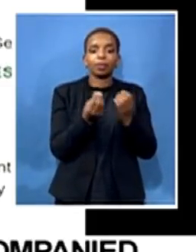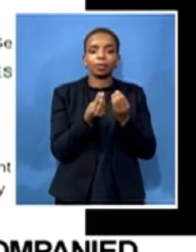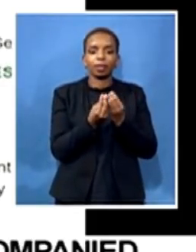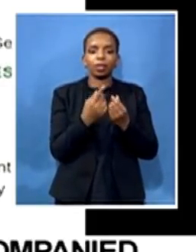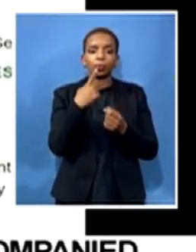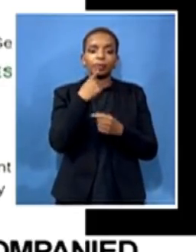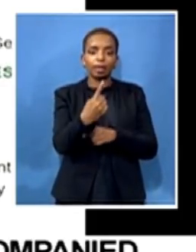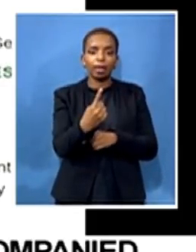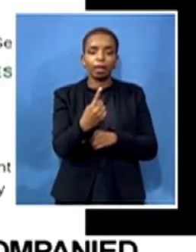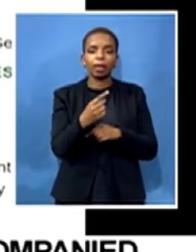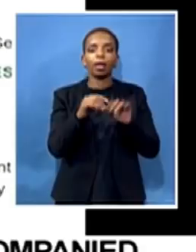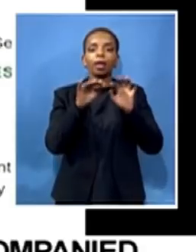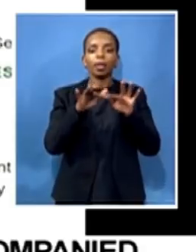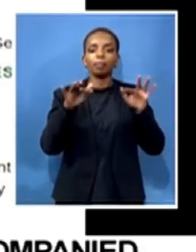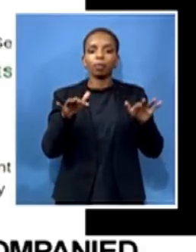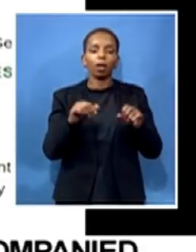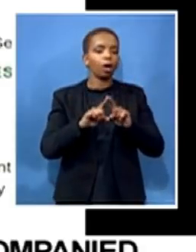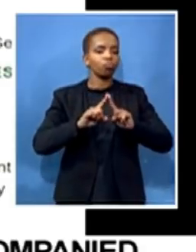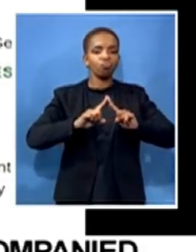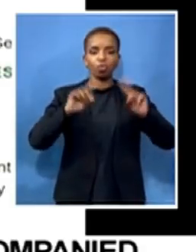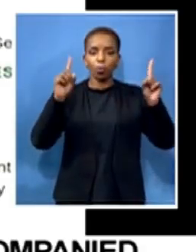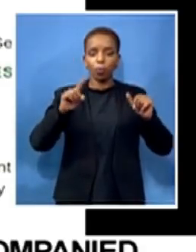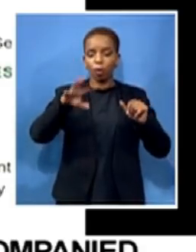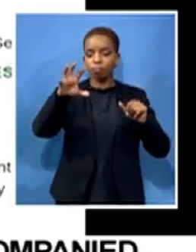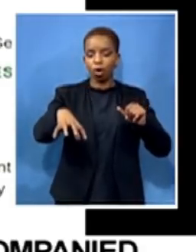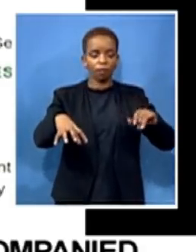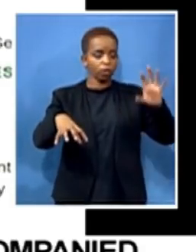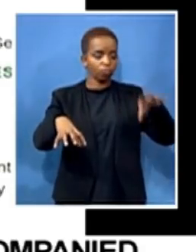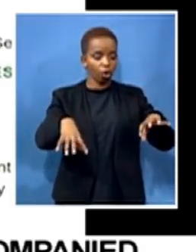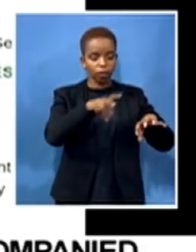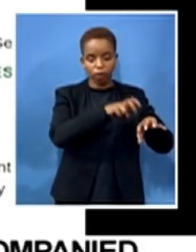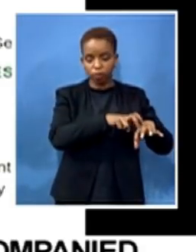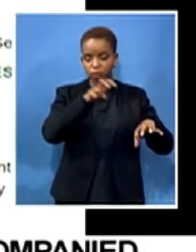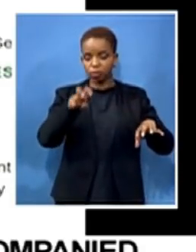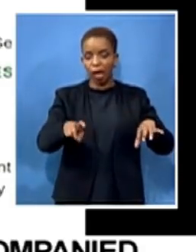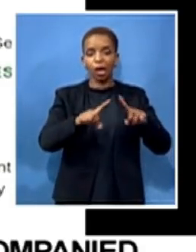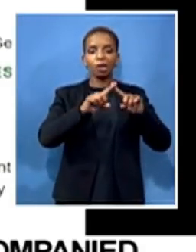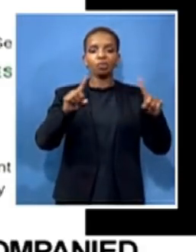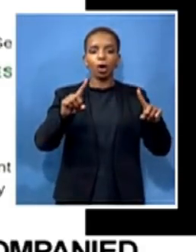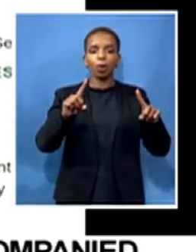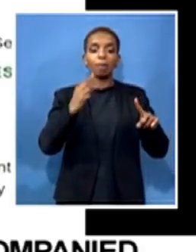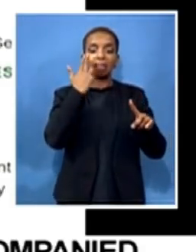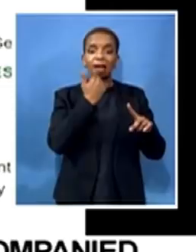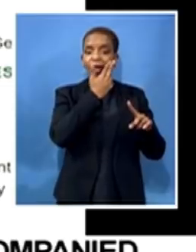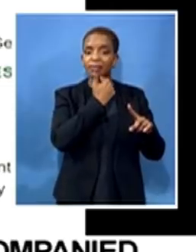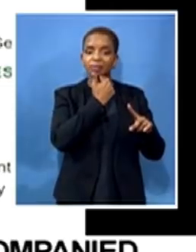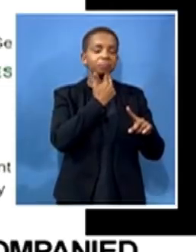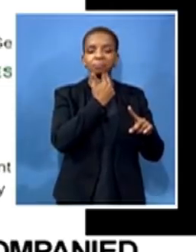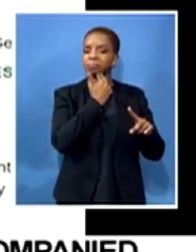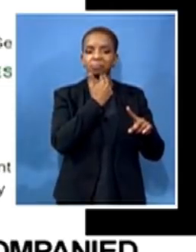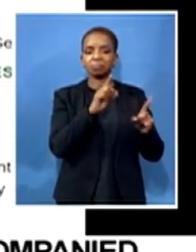interprovincial travel restricted, but I don't think we have a choice at this point in time.